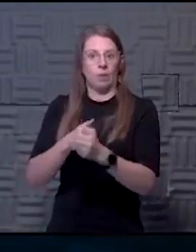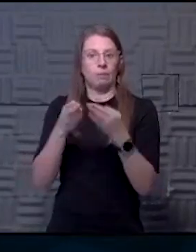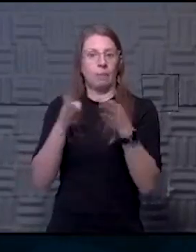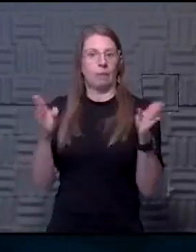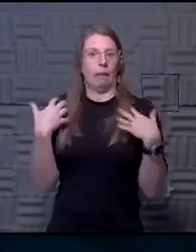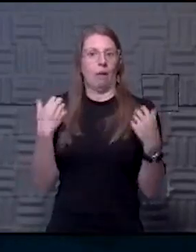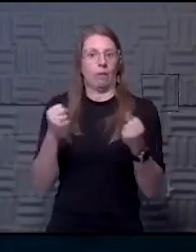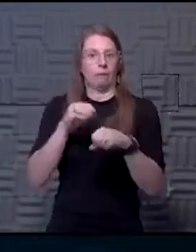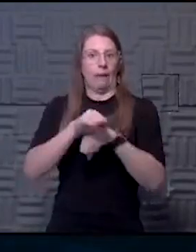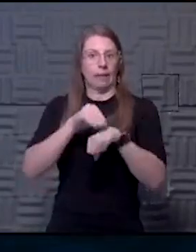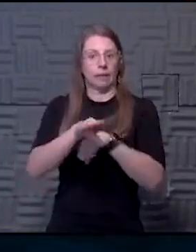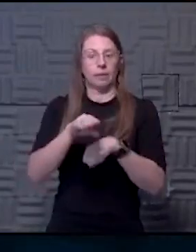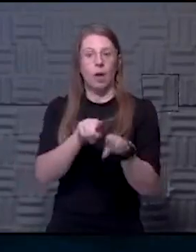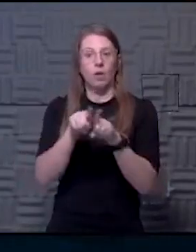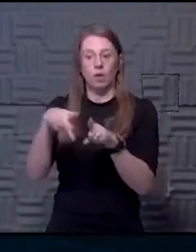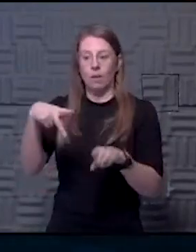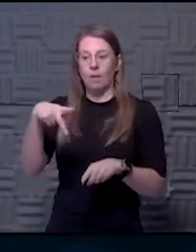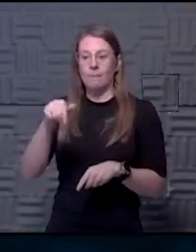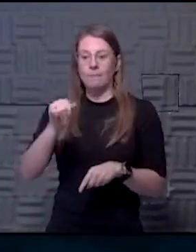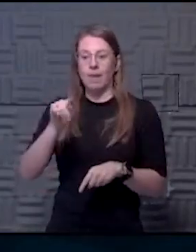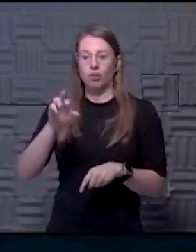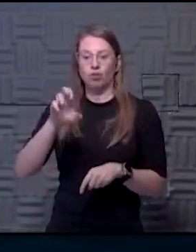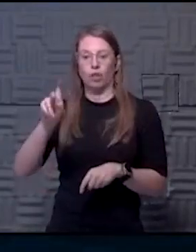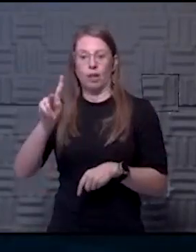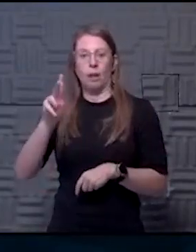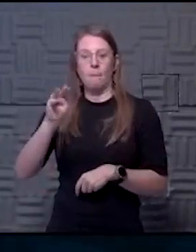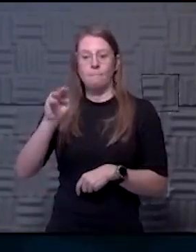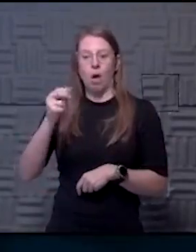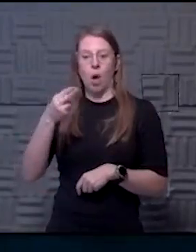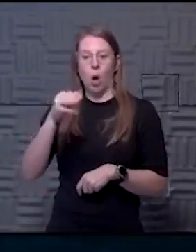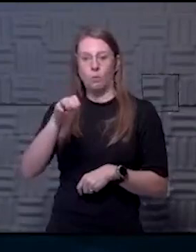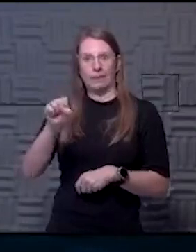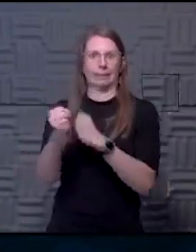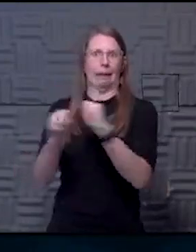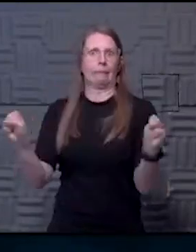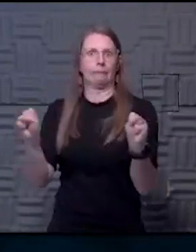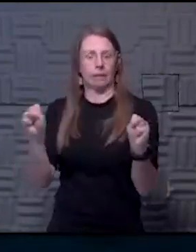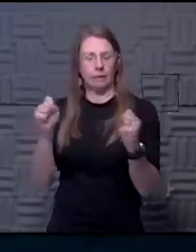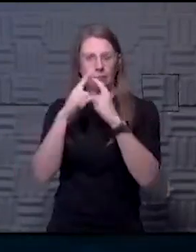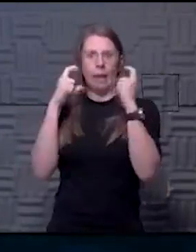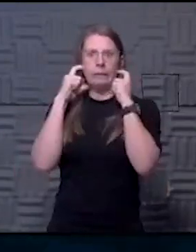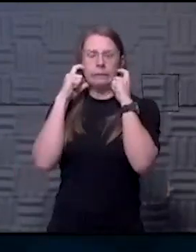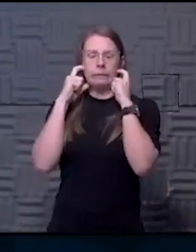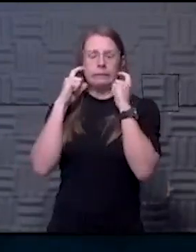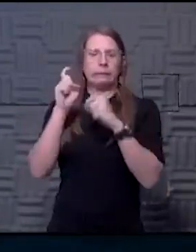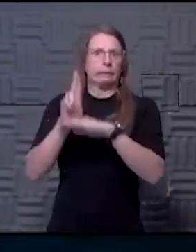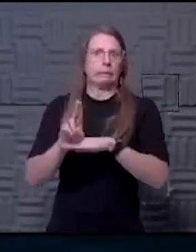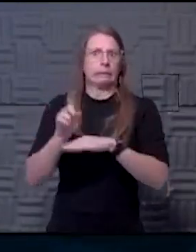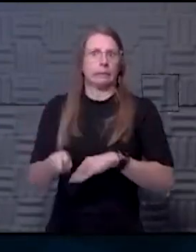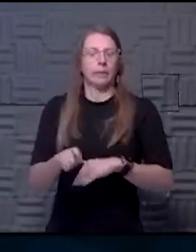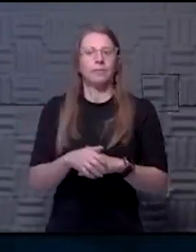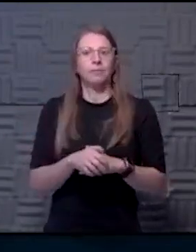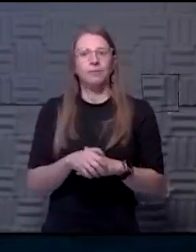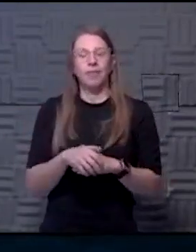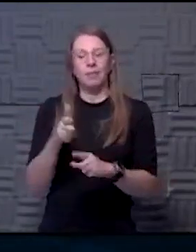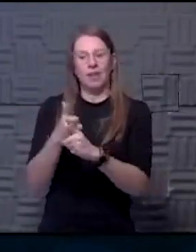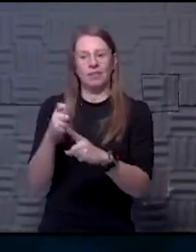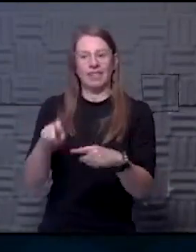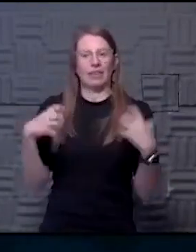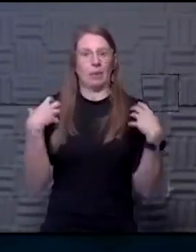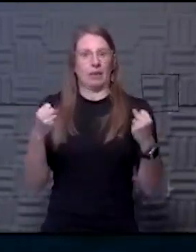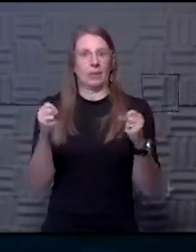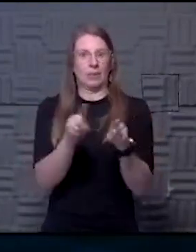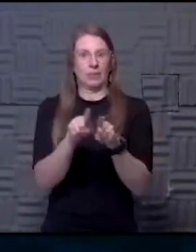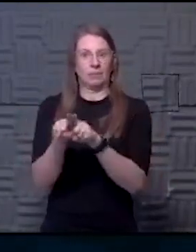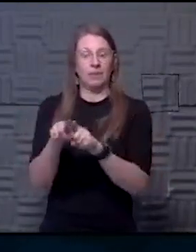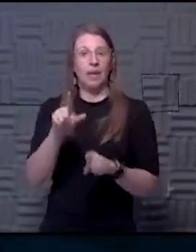as we all know, keep Patrick Mahomes safe, wear your darn mask, and he's got to heal anyway. Lee Norman. Exactly right. Lee